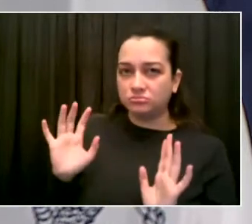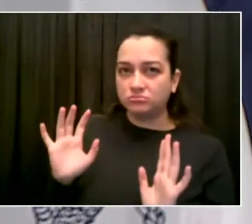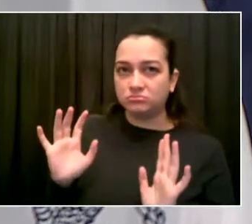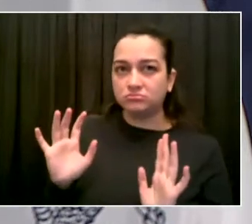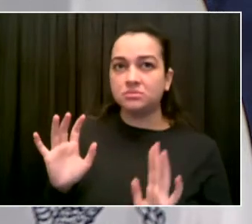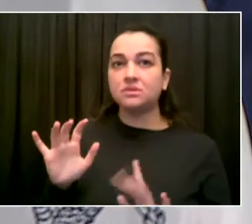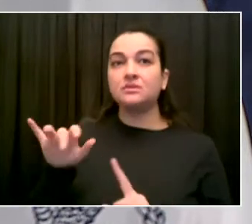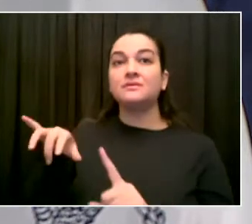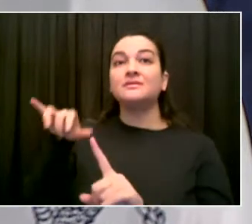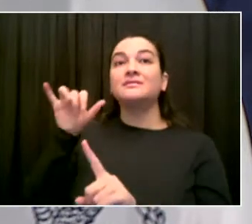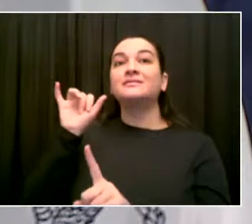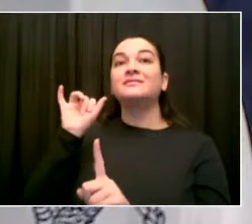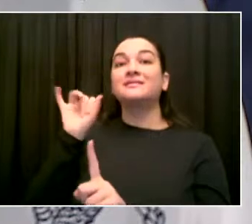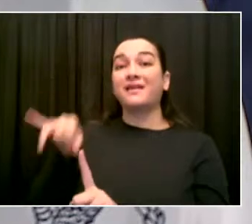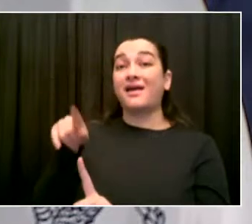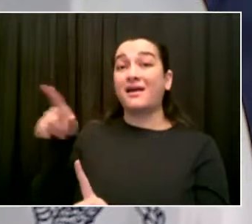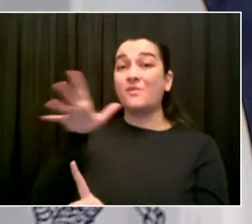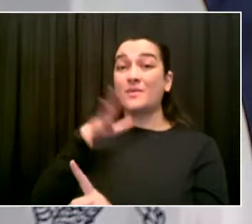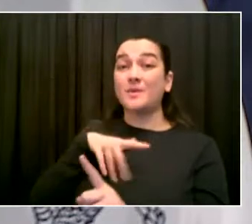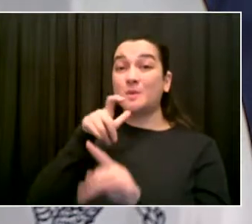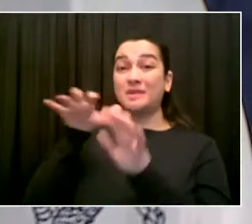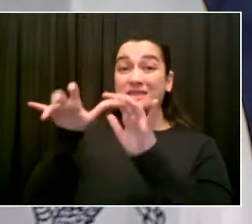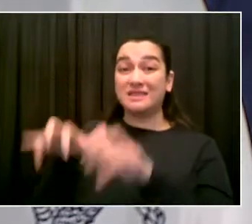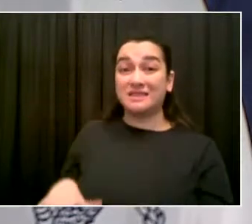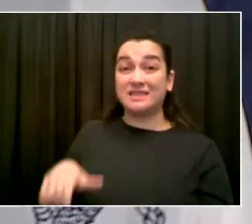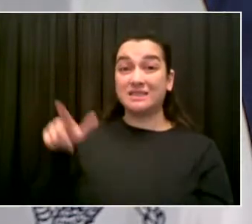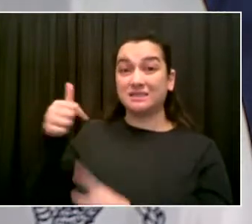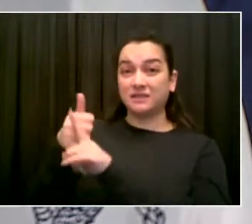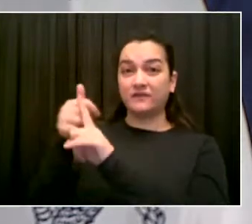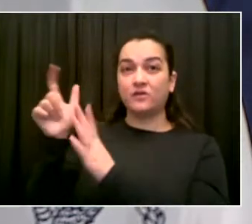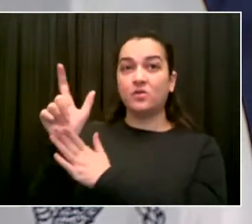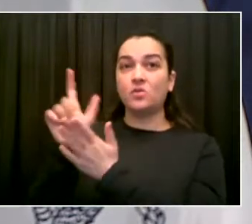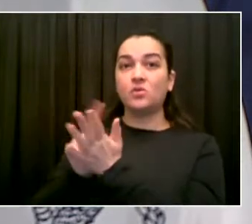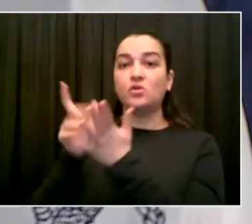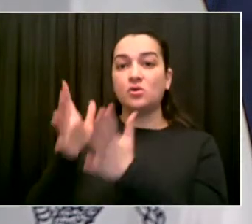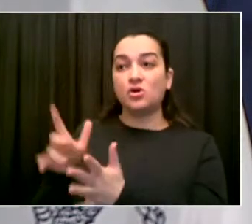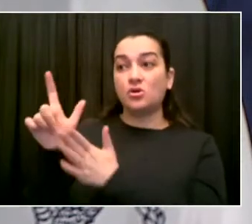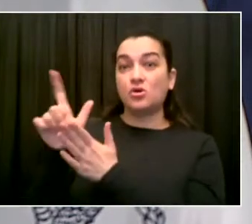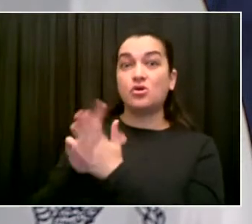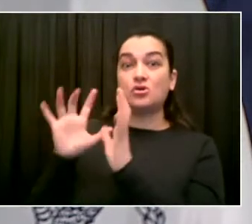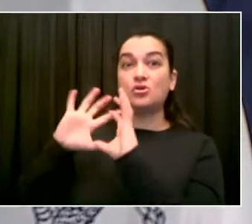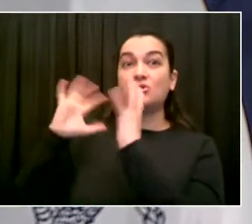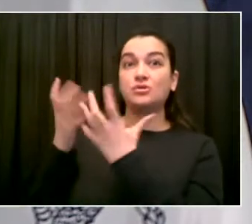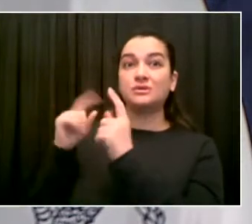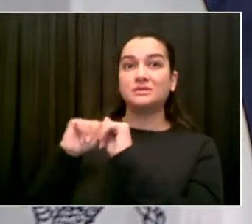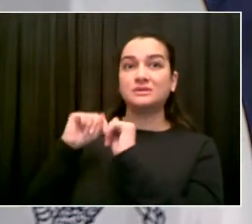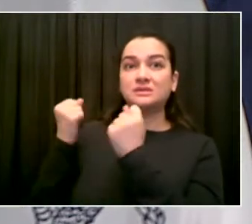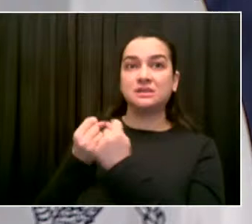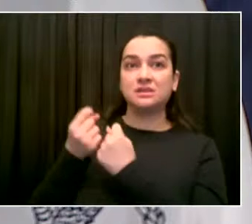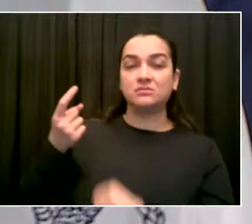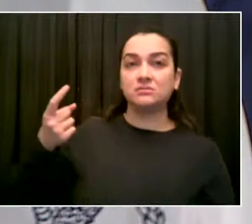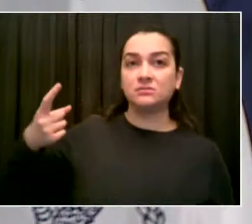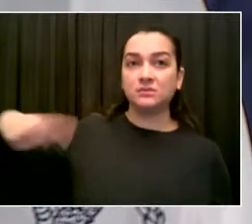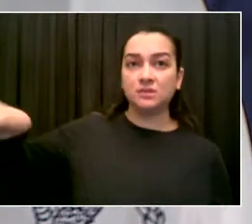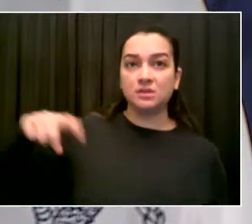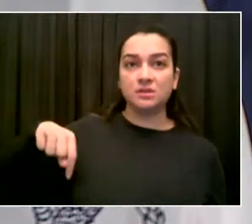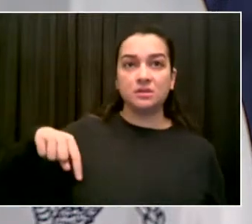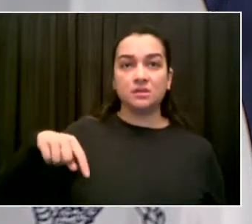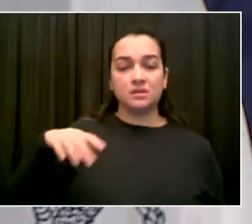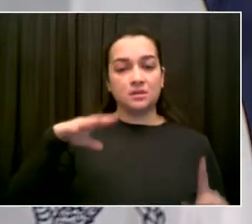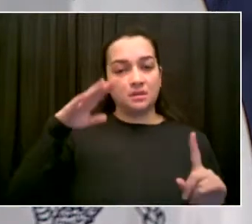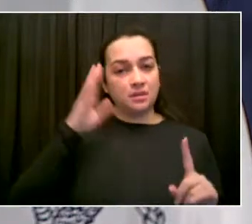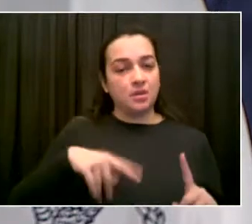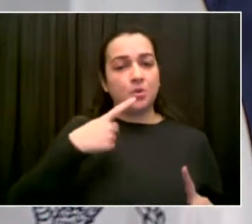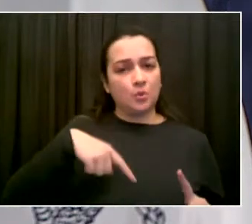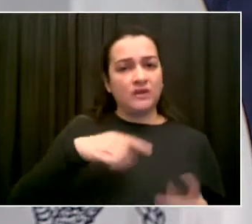to implement all guidance properly. All of this was looked at. I think it's quite clear that it's been